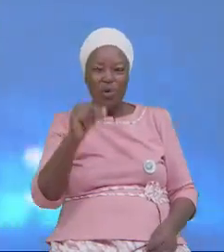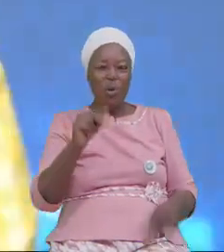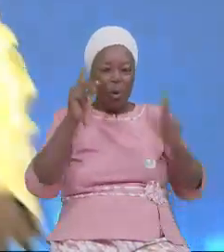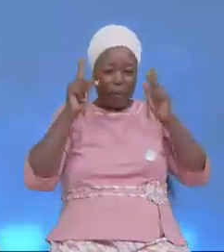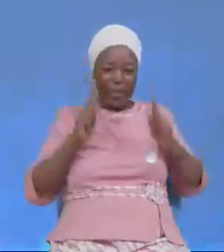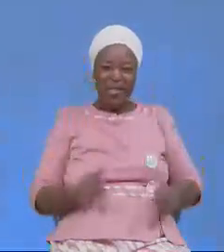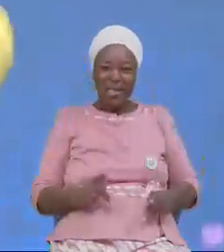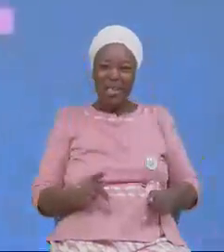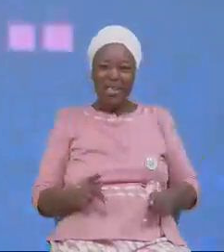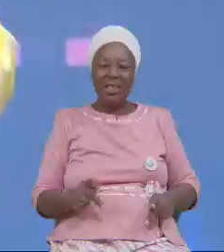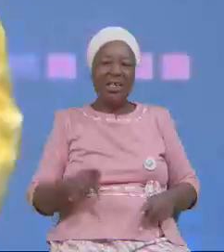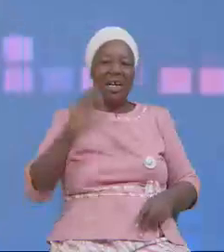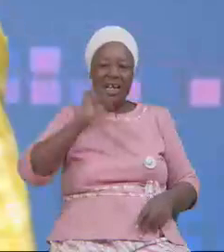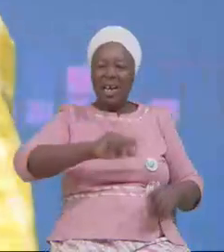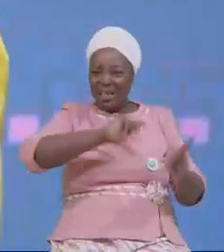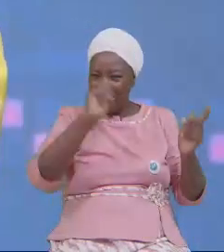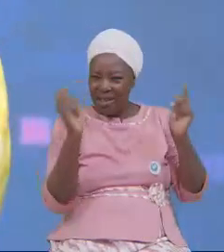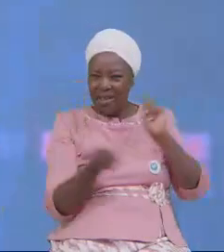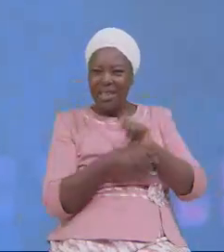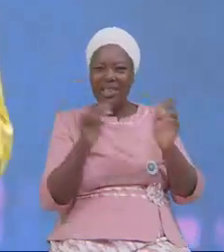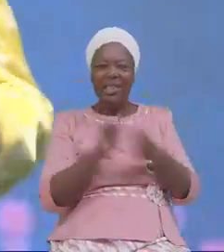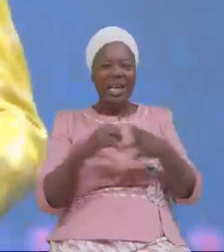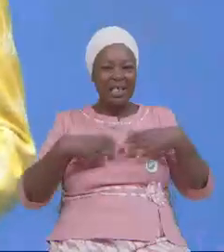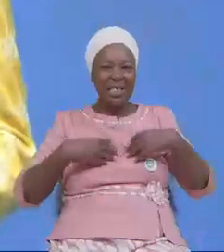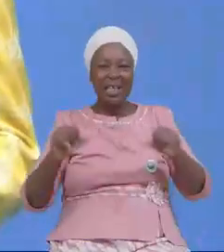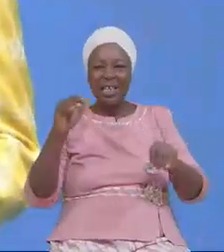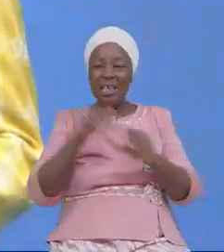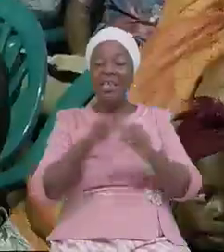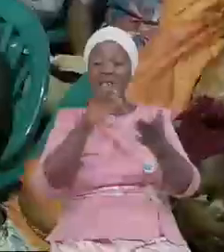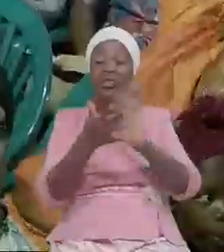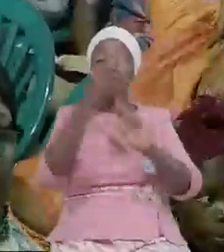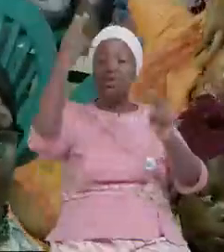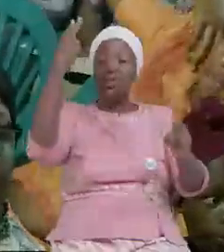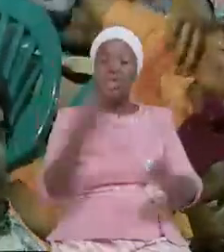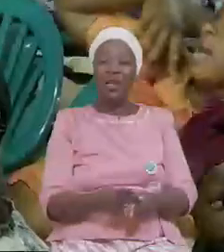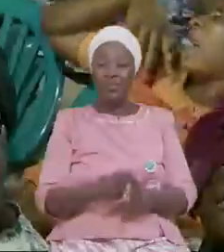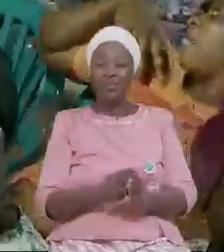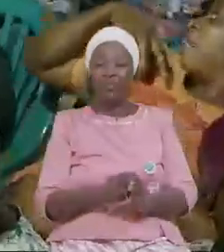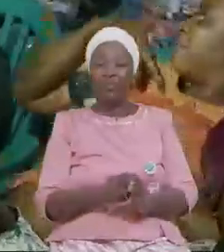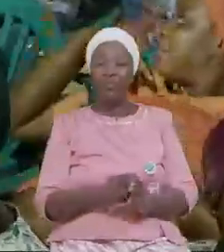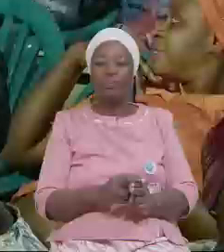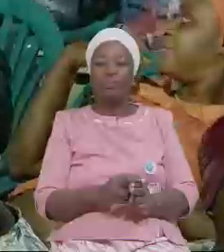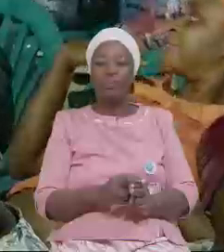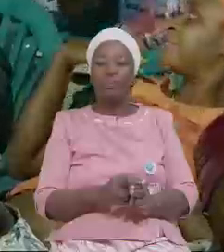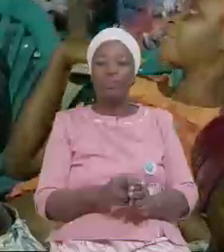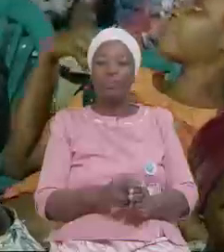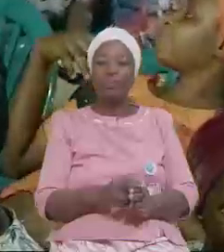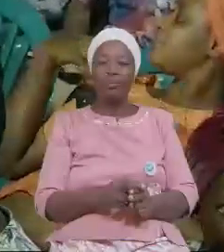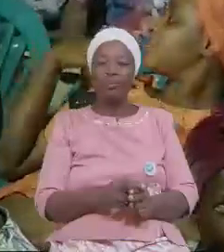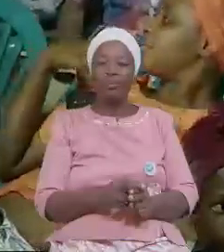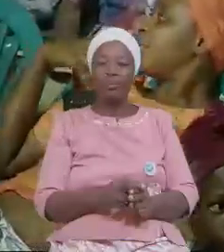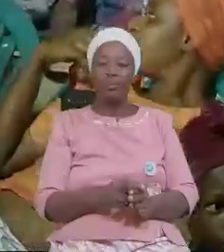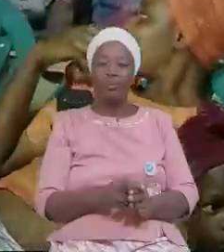personality can change that healing in Jesus' name. Some who